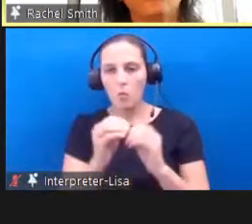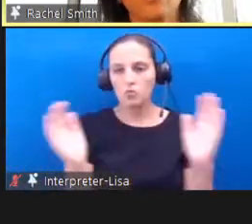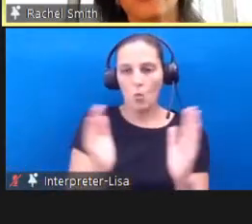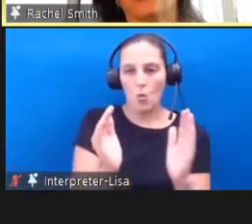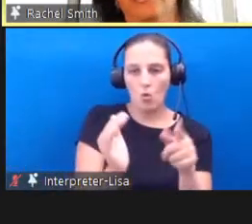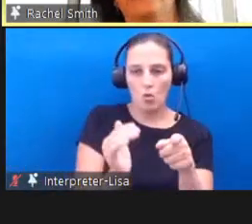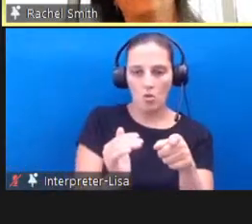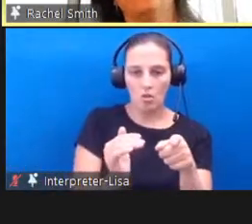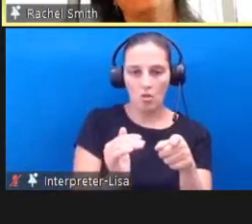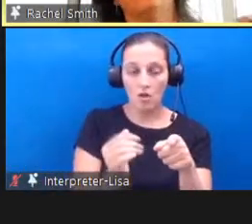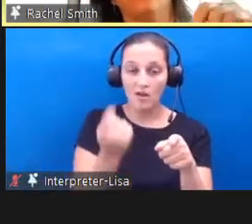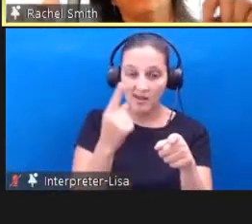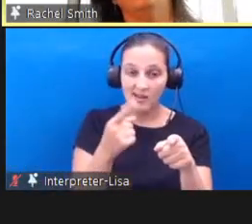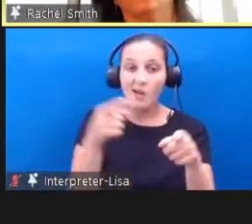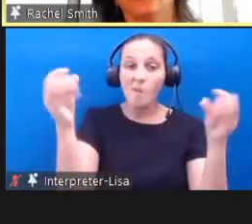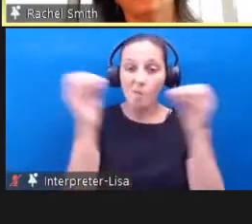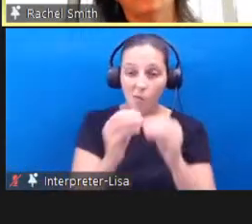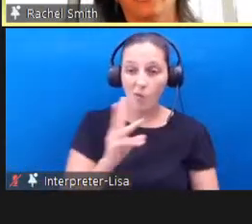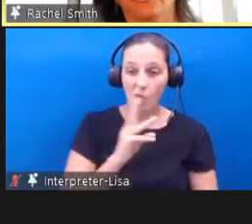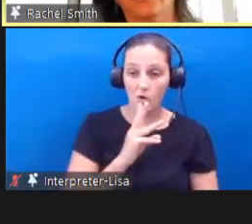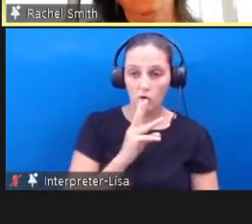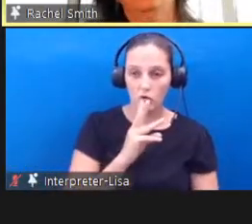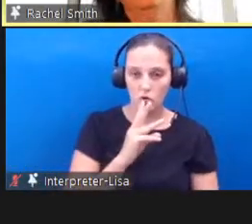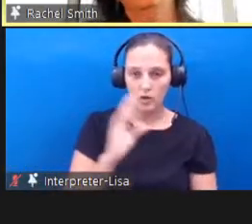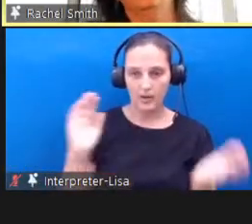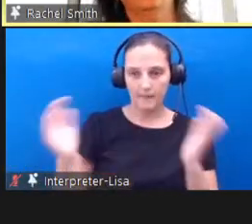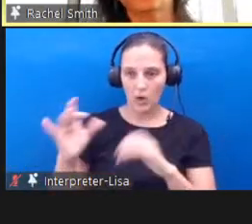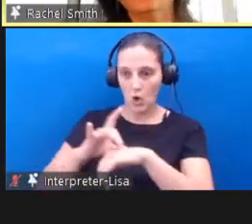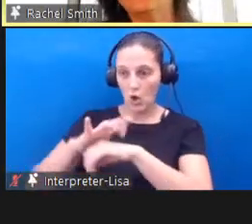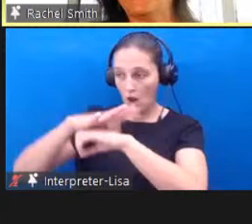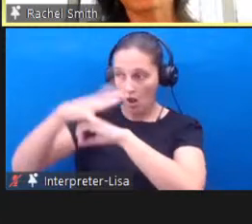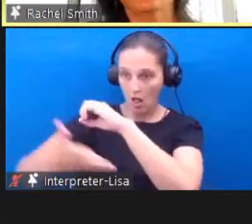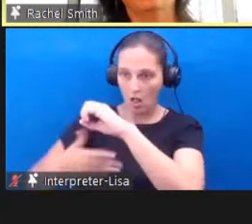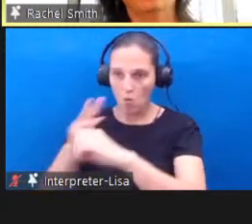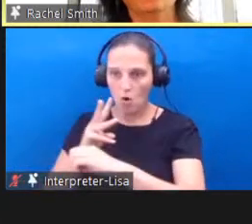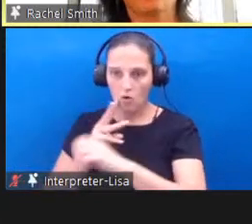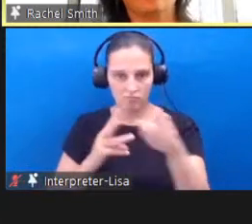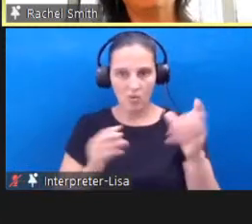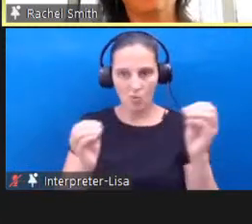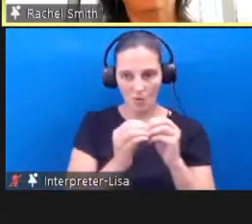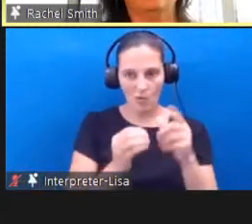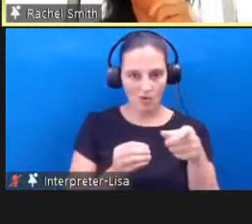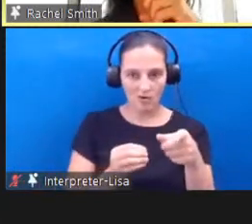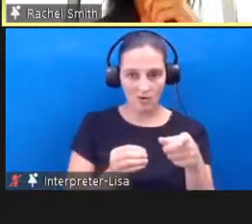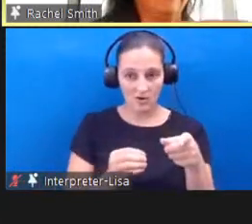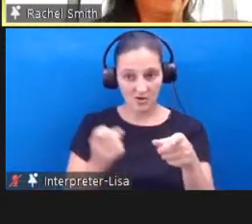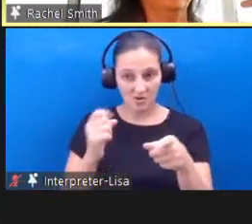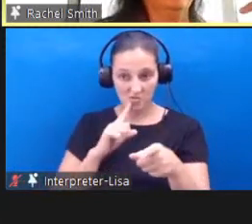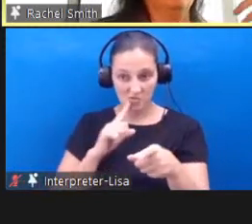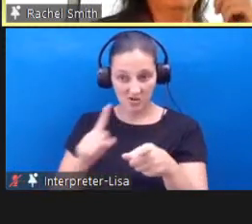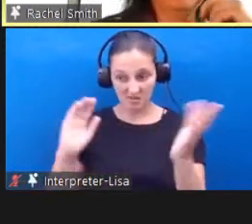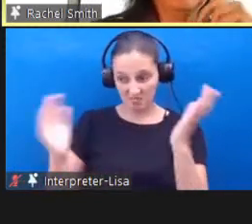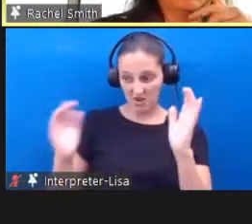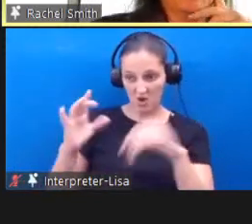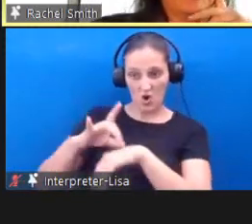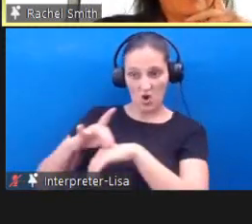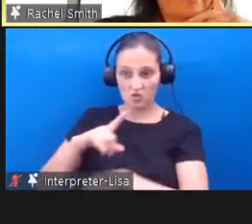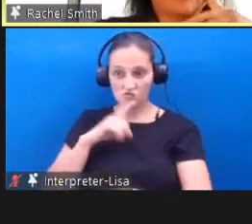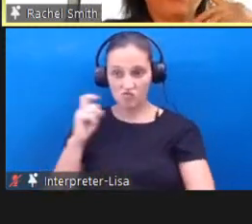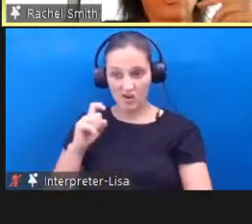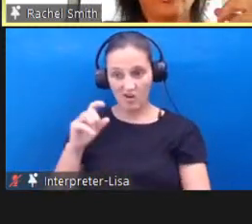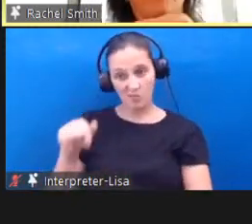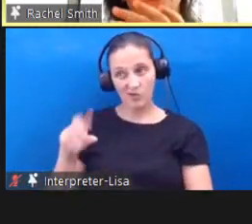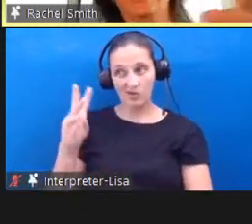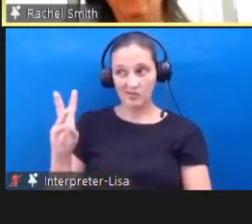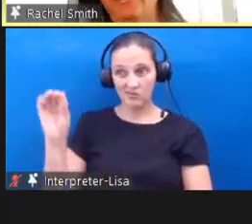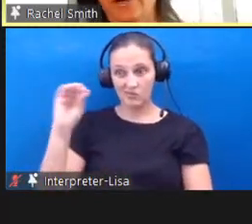more water likely than on the Earth itself. So the Earth is actually a pretty dry planet. It's only about 0.6% mass